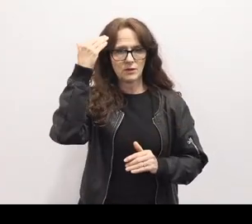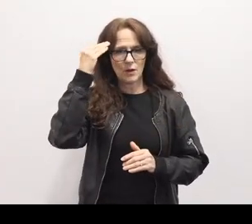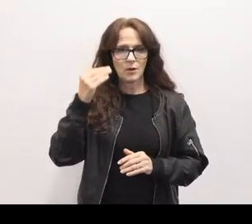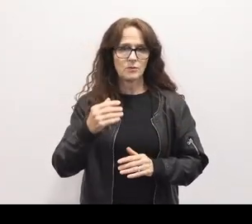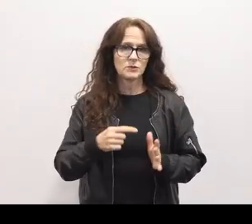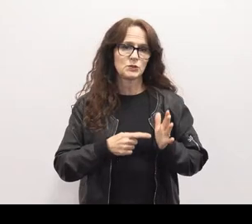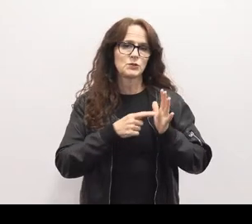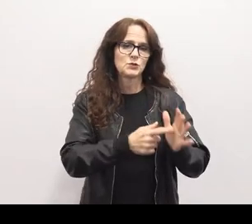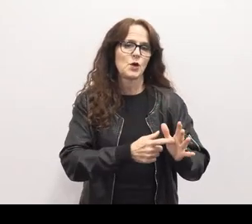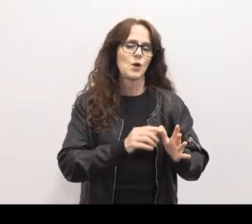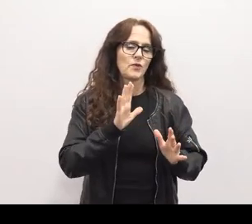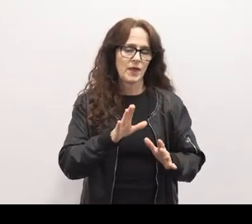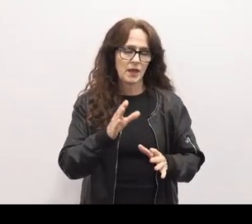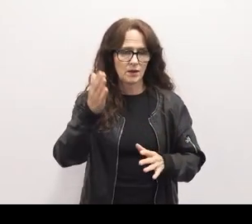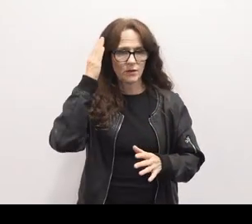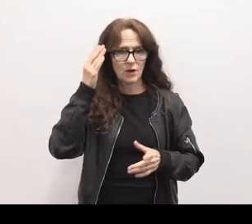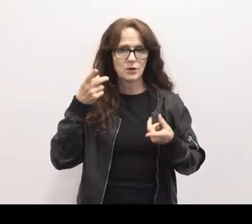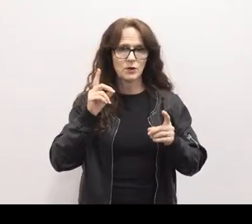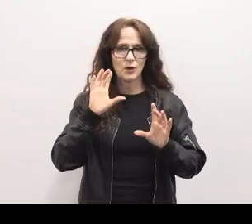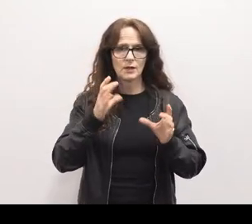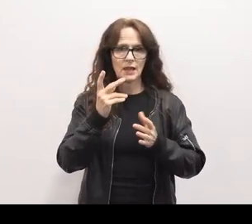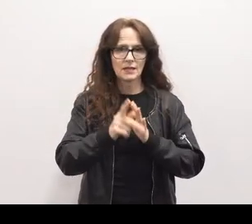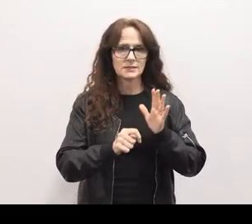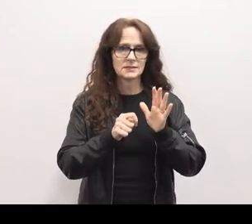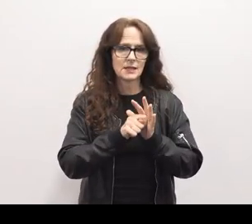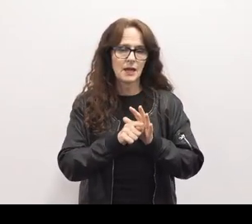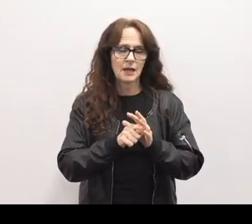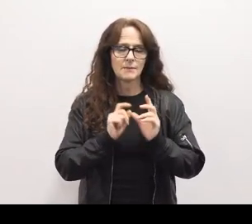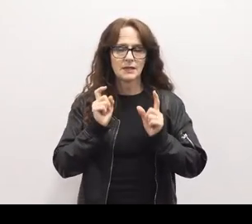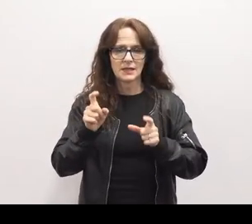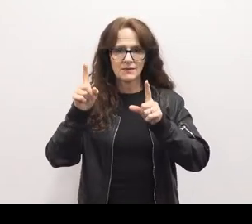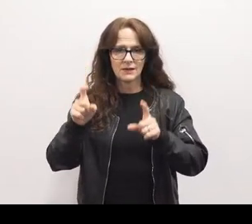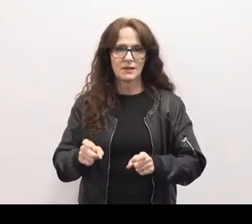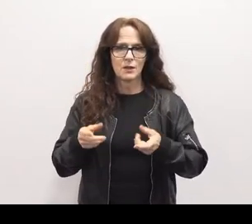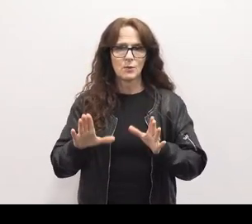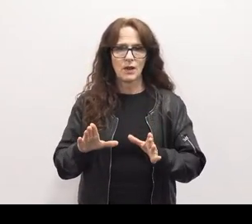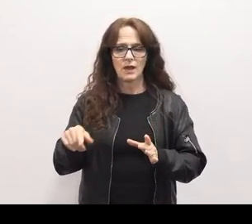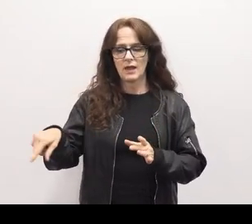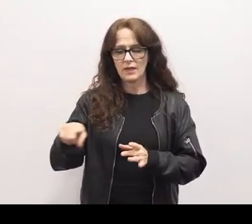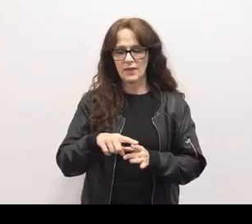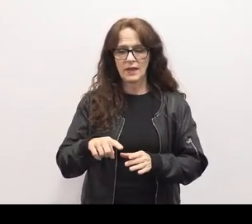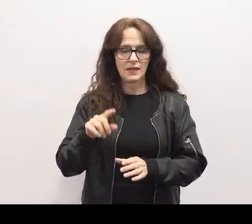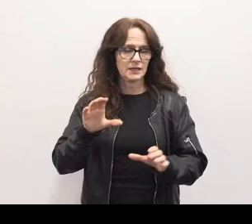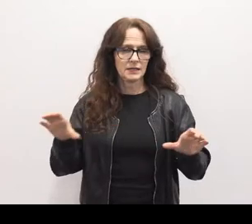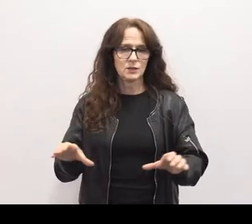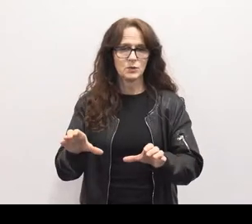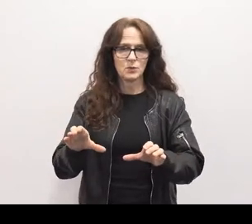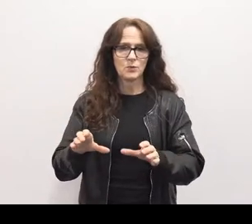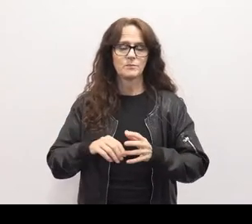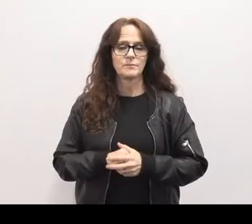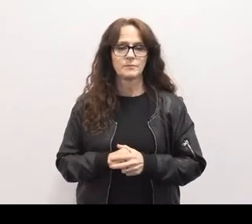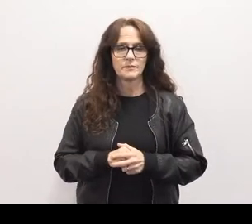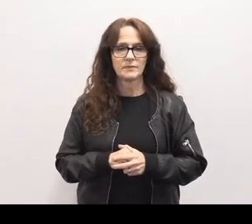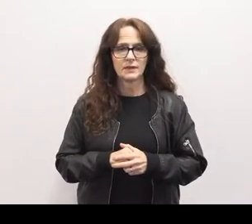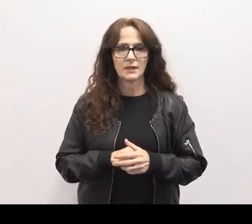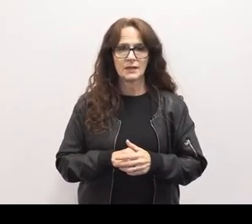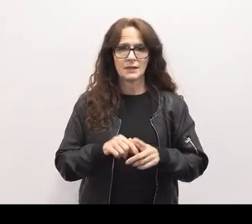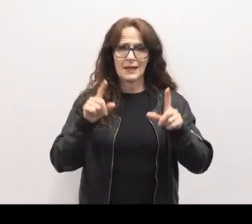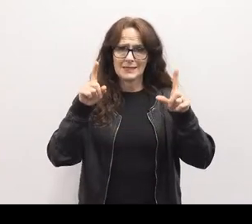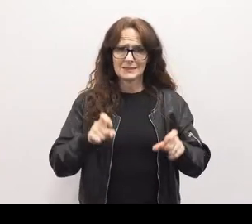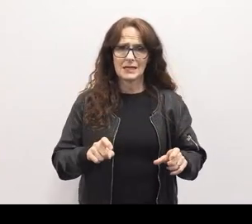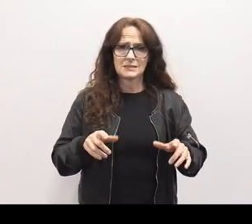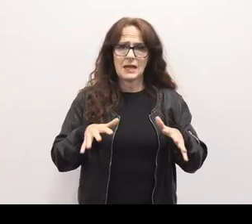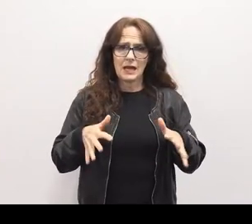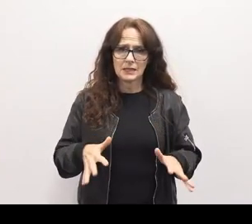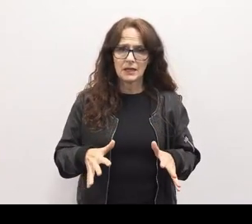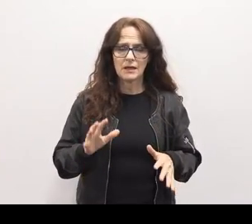show their knowledge during class time or be given a test in ways that the students could perform. Test anxiety